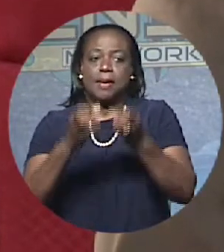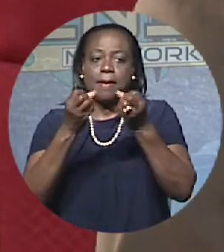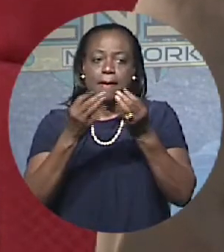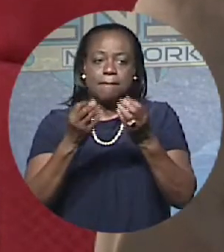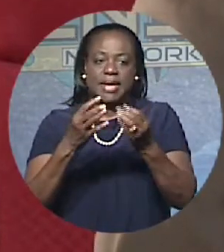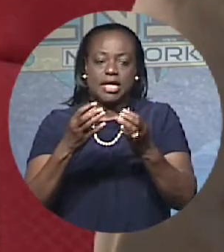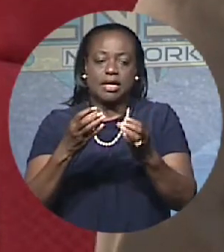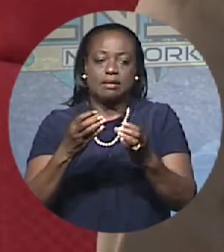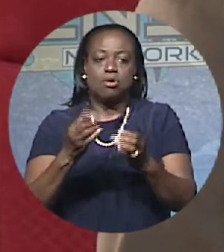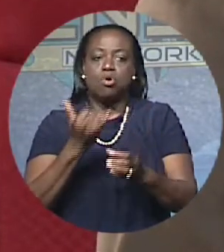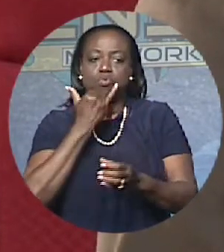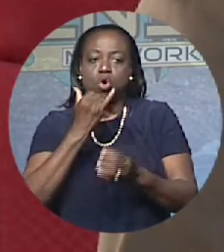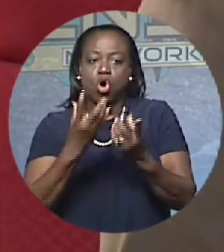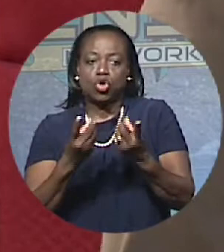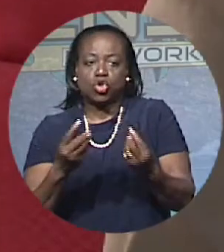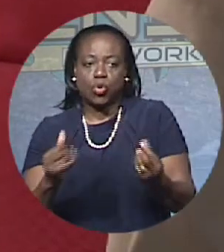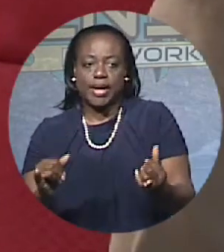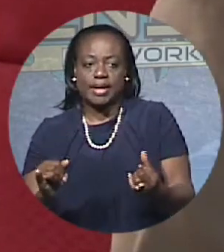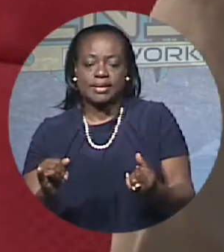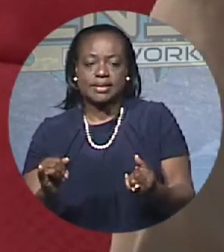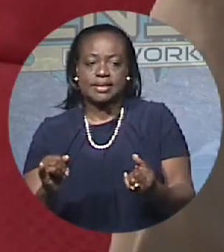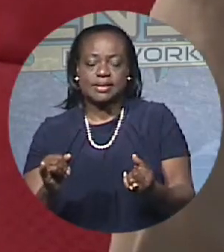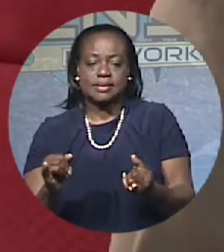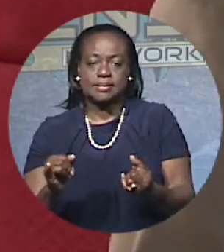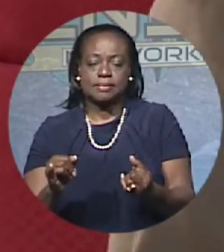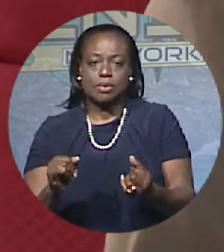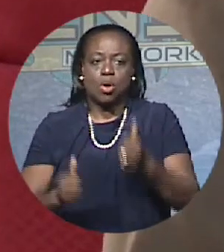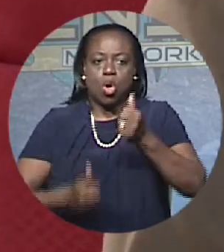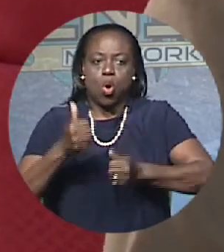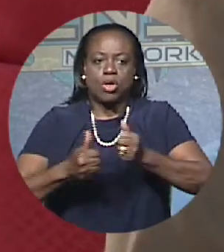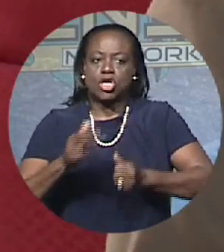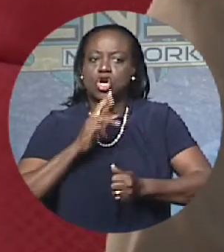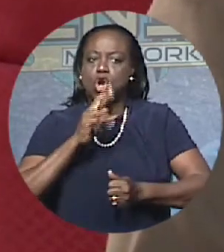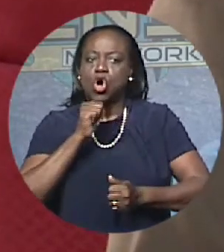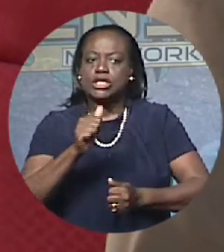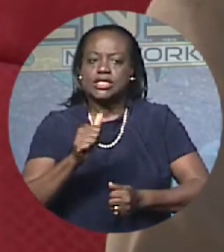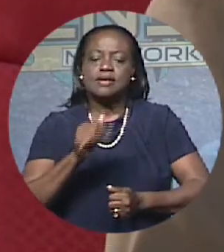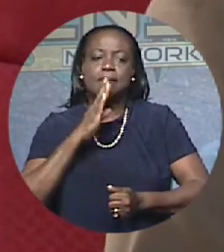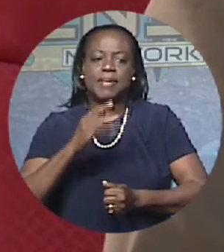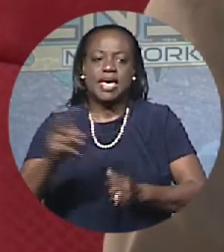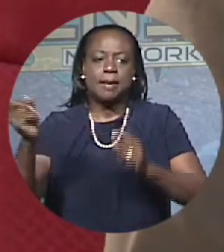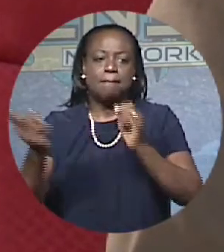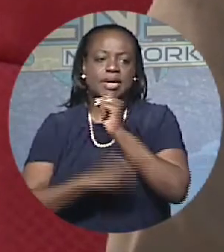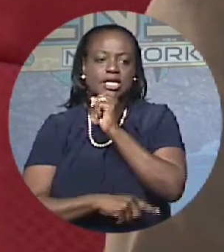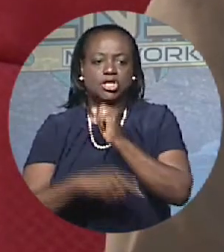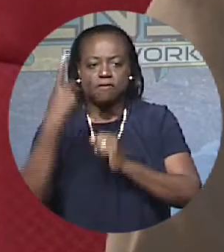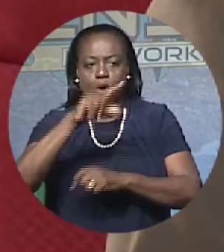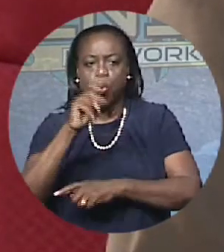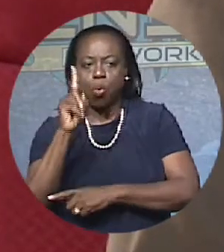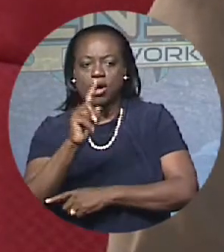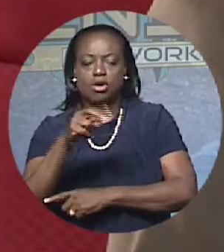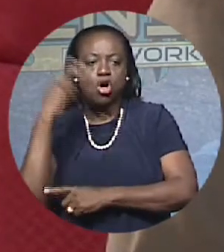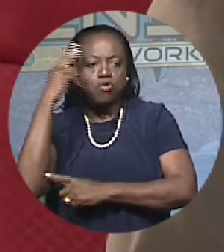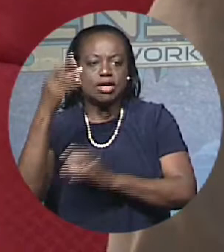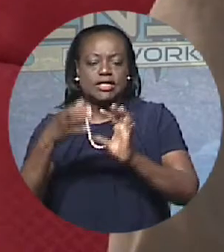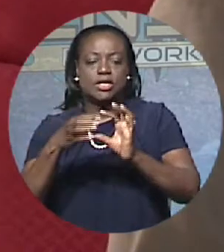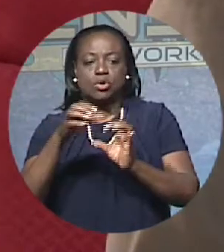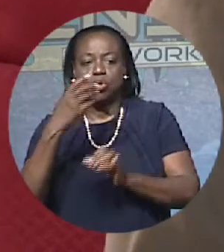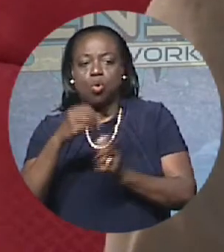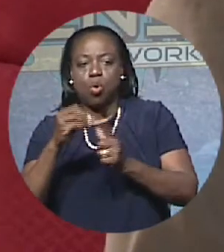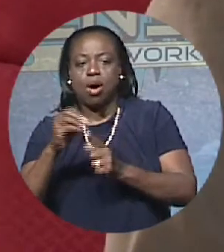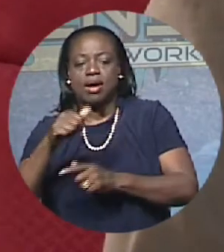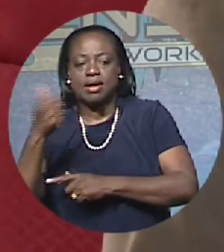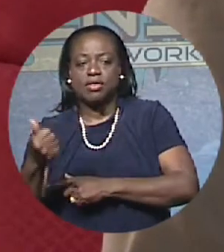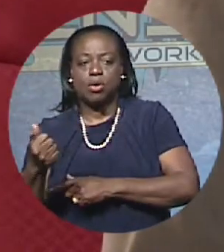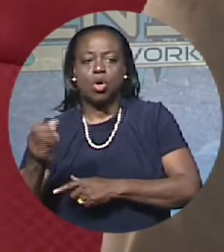of offenses against the law which are not being punished for one reason or another. Well, we just have to do a better job at